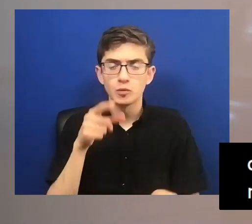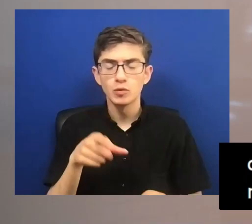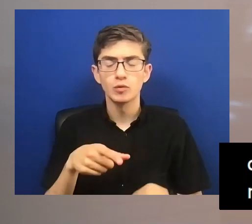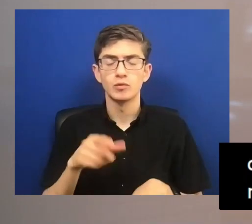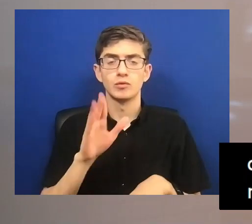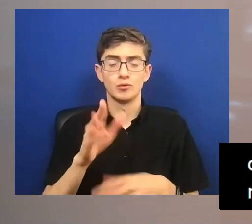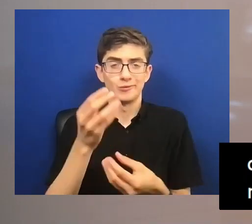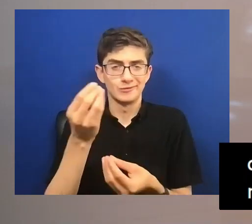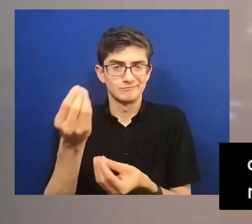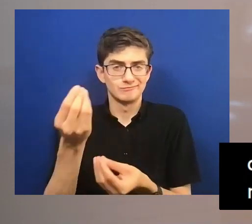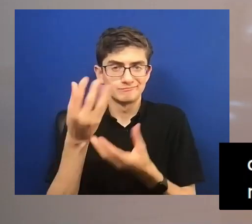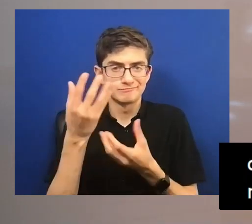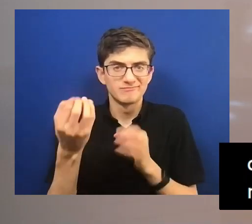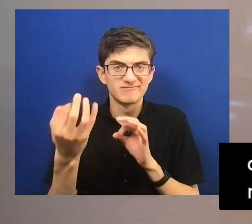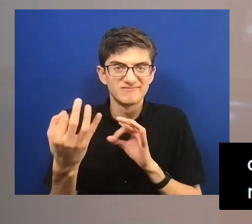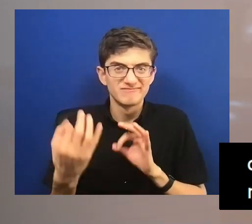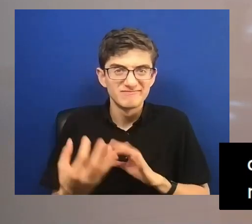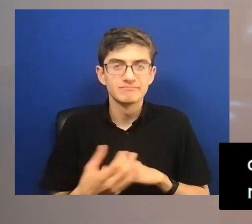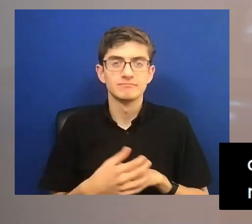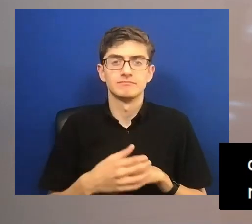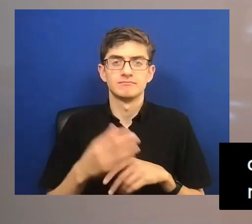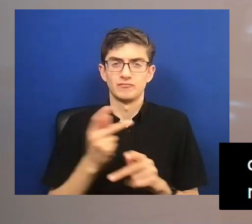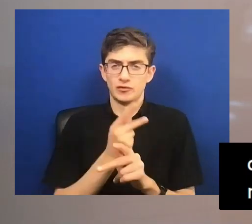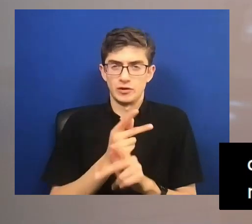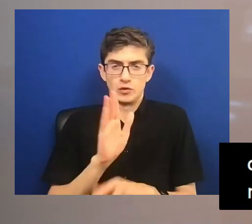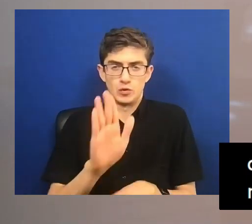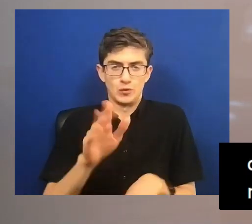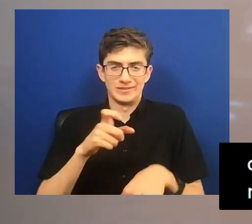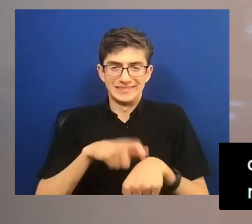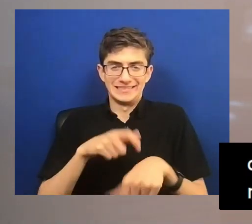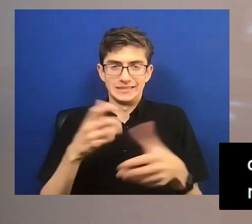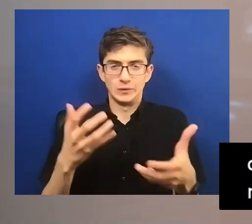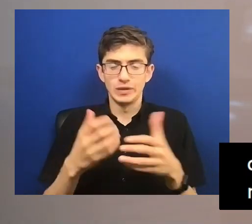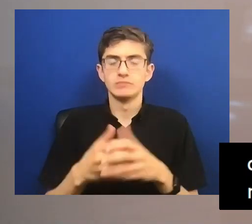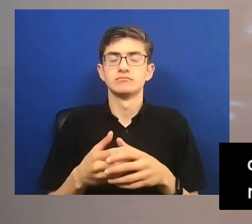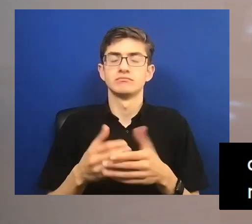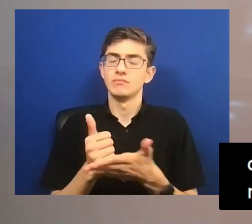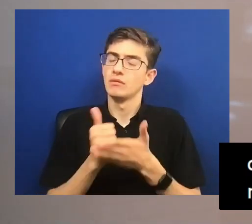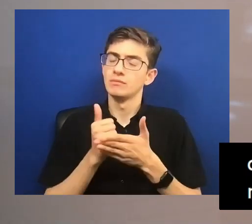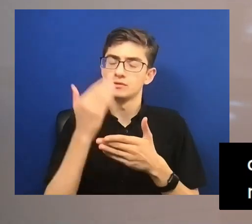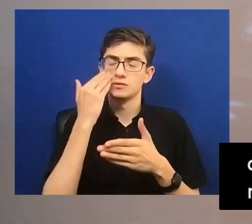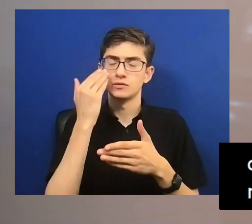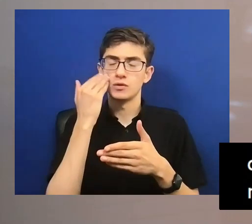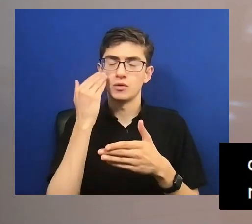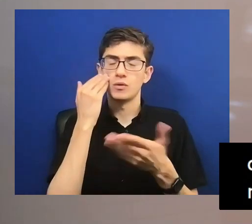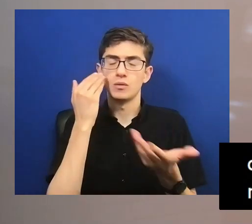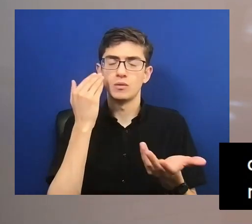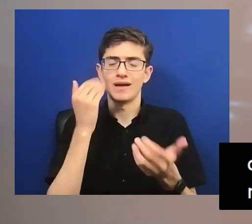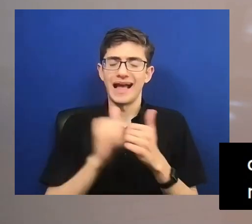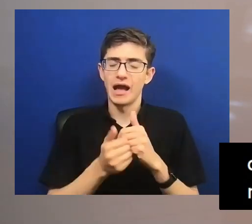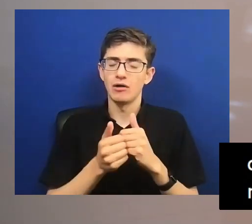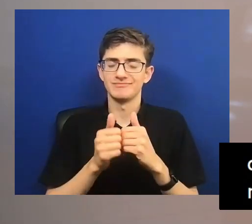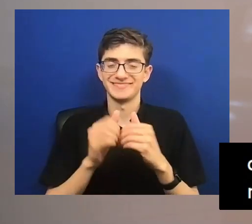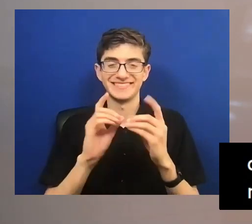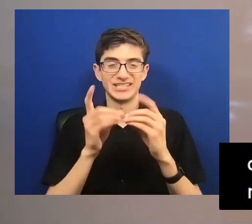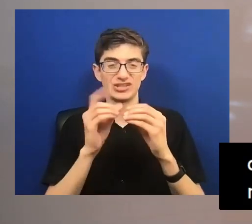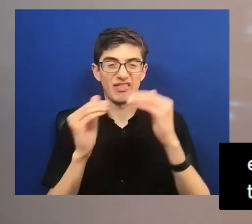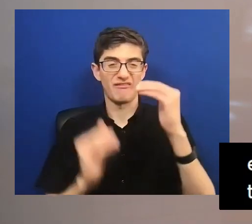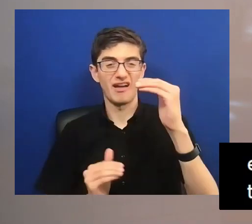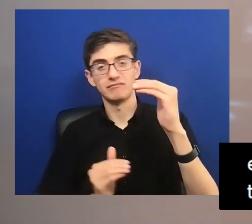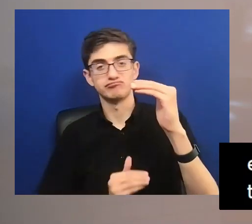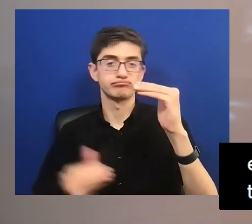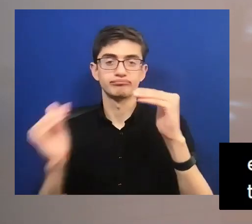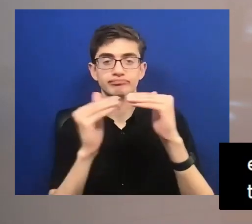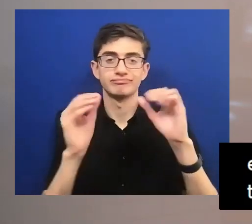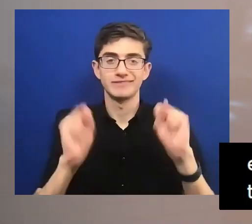hearing what it is that you need so that we know that we can bridge the digital divide in New York. So I'm going to close